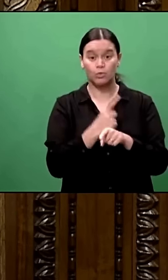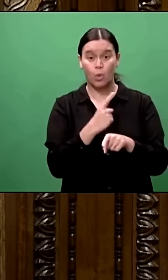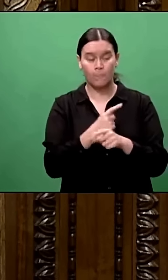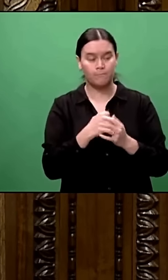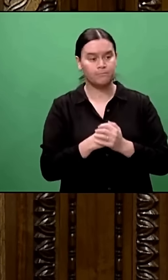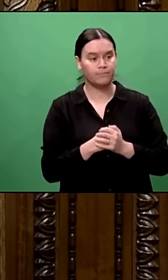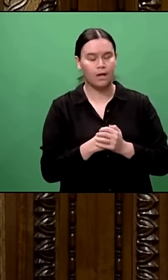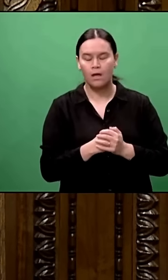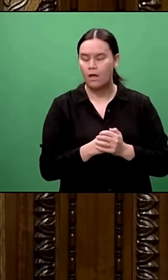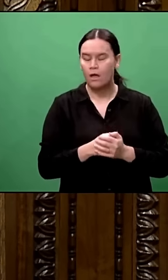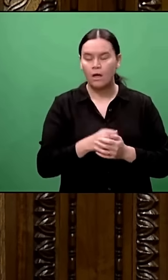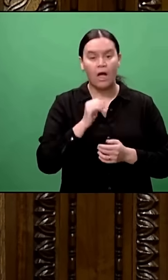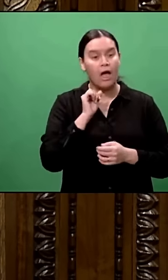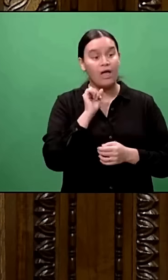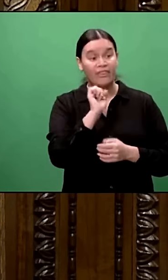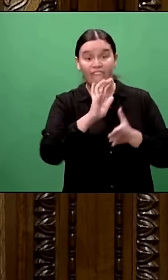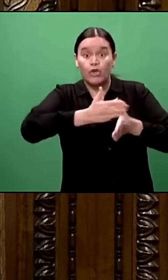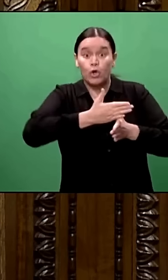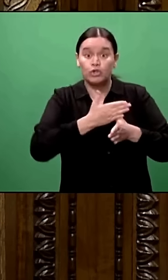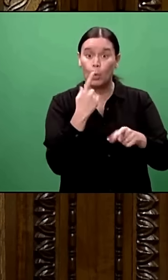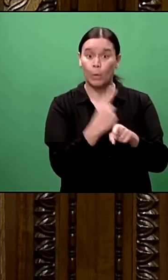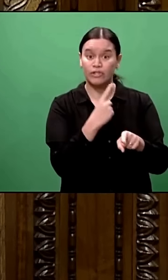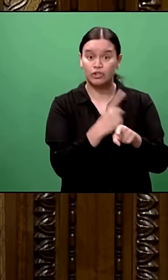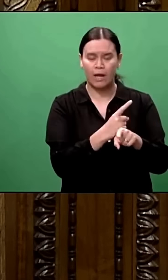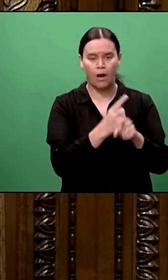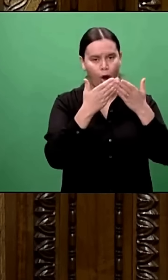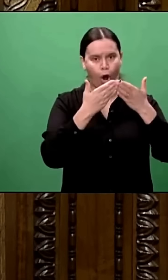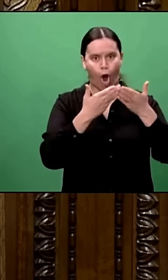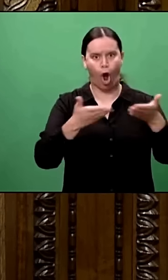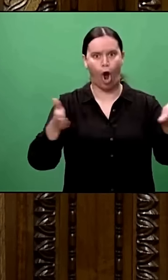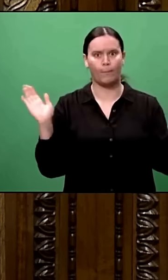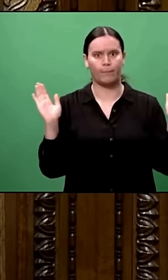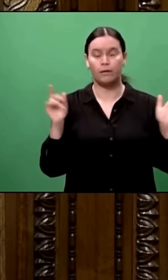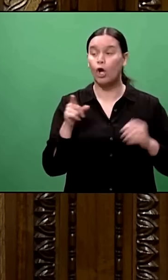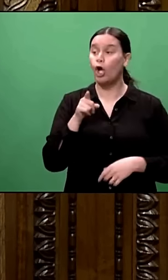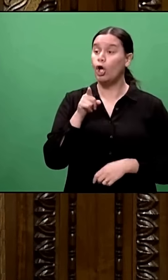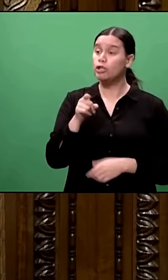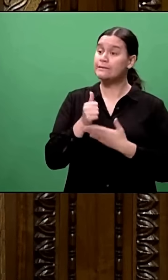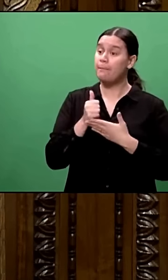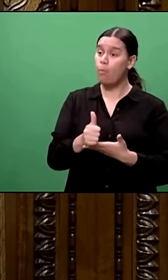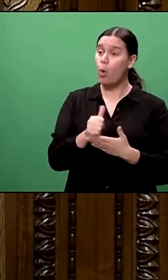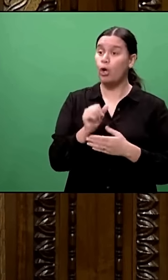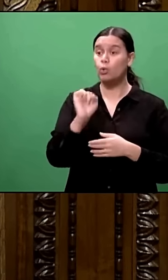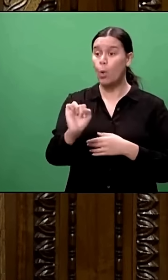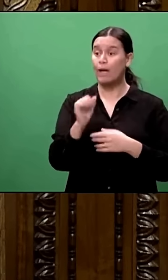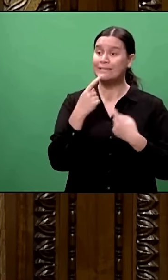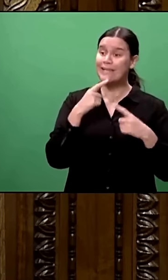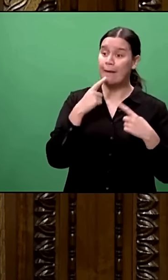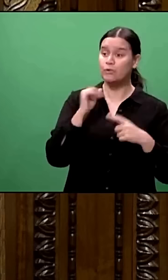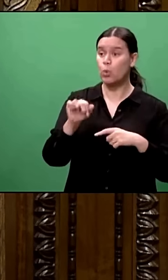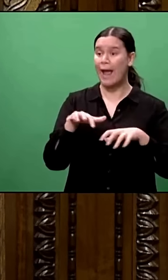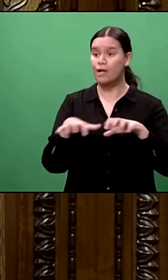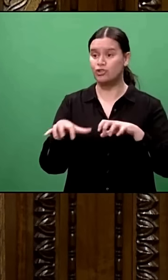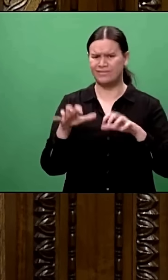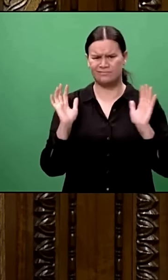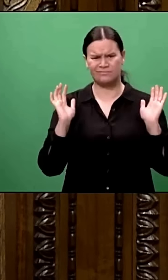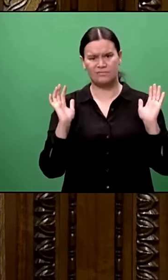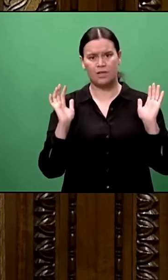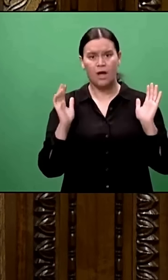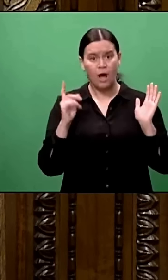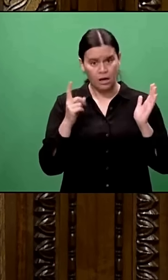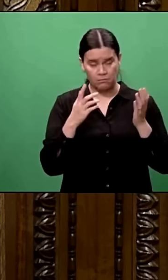as you could possibly get. And I said that it creates its own problems. I made it clear that the member